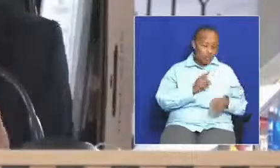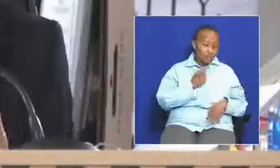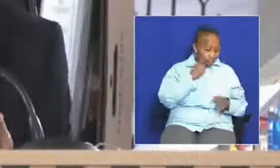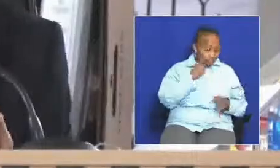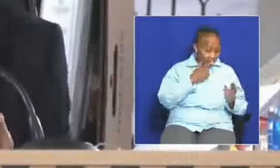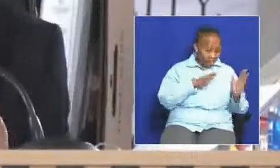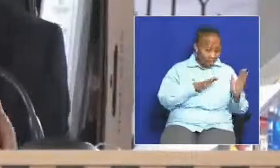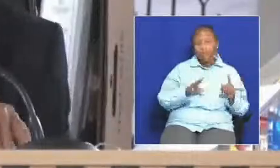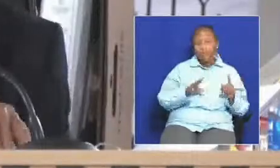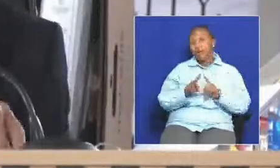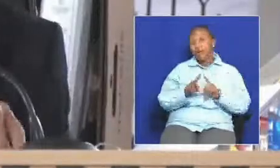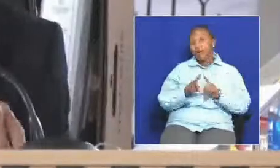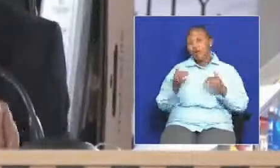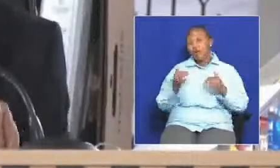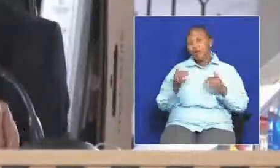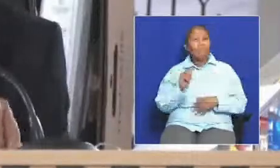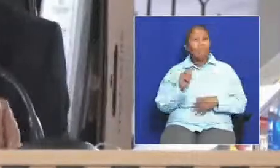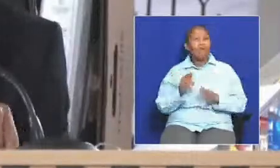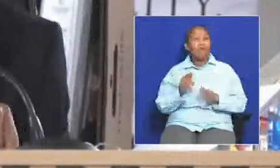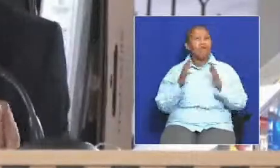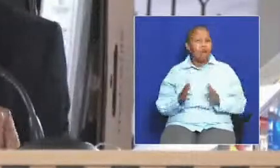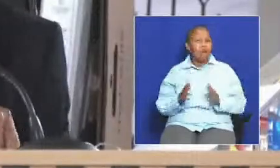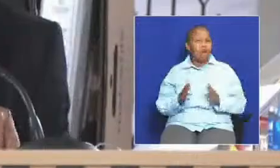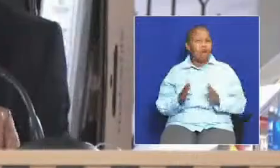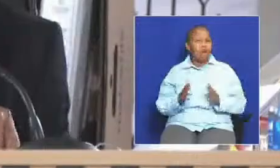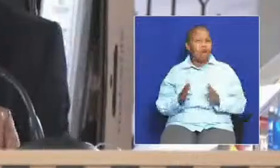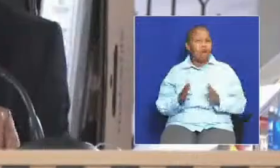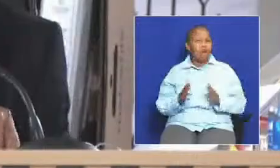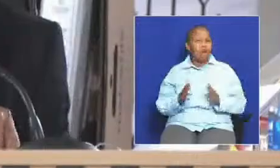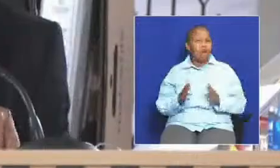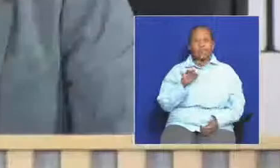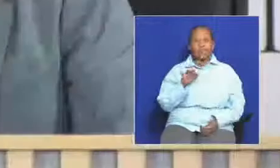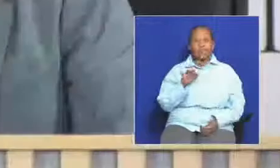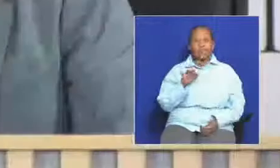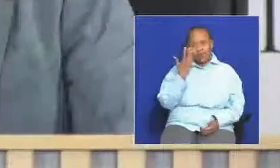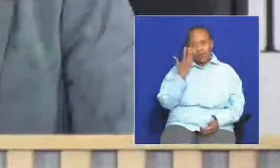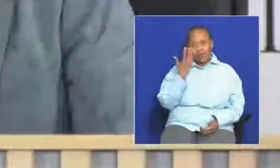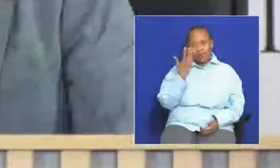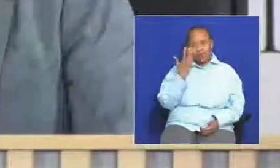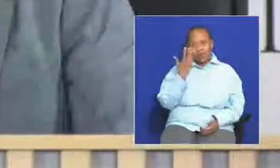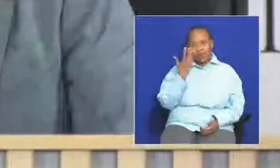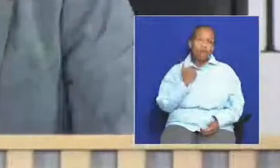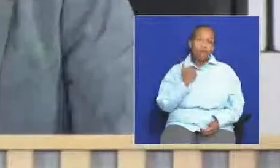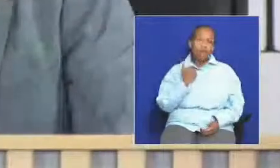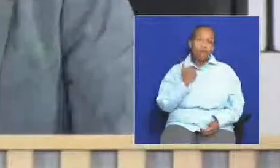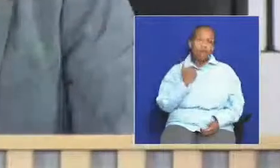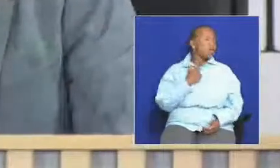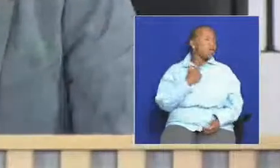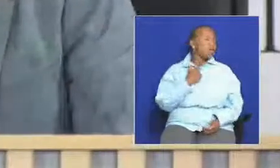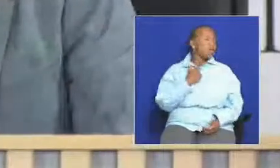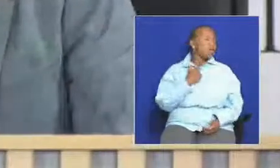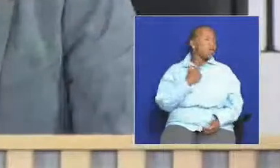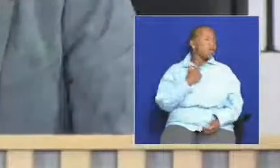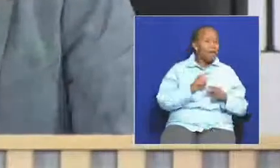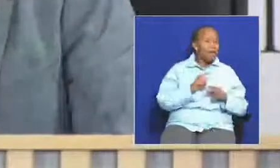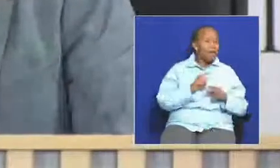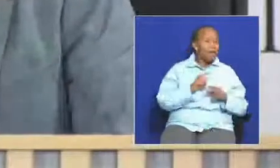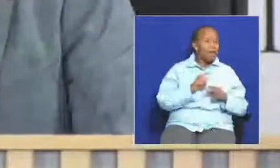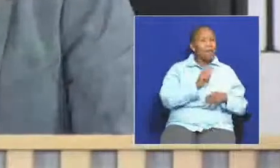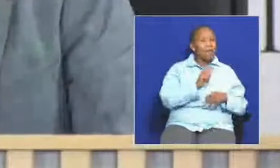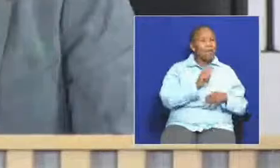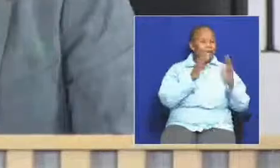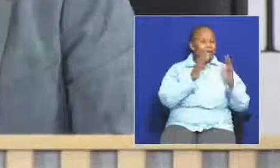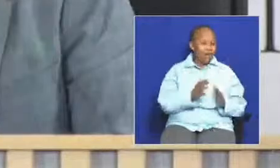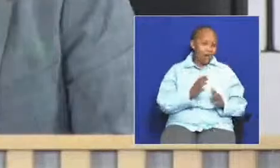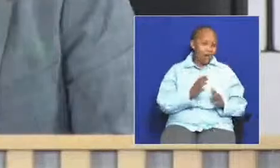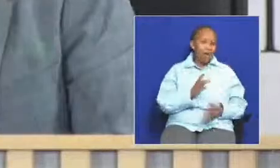what that company is. That is the payer. That's the one paying. The details are the details of the entity